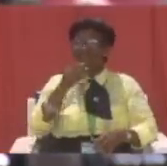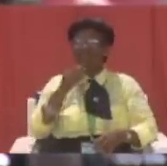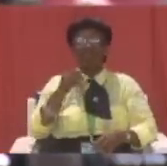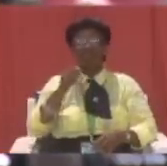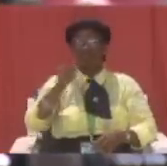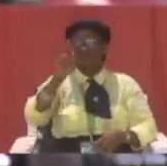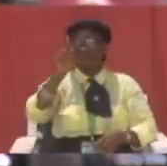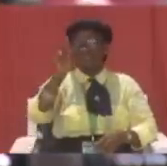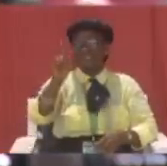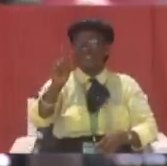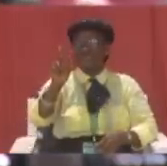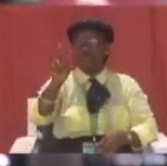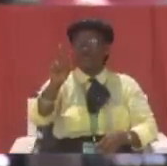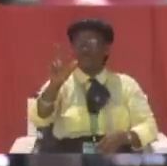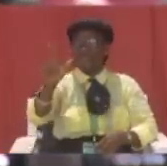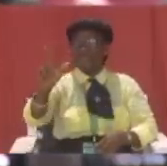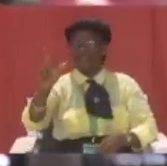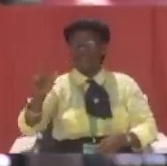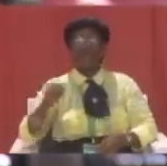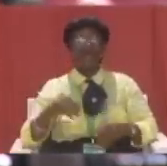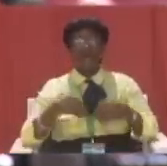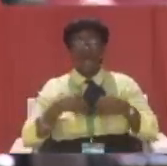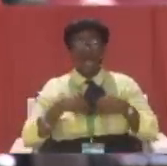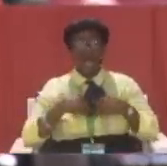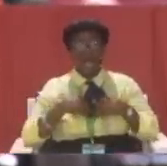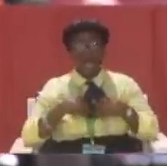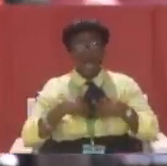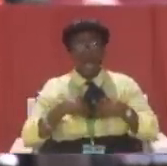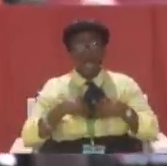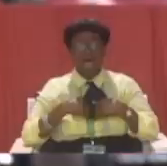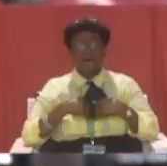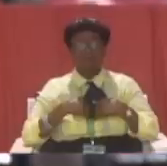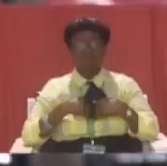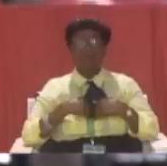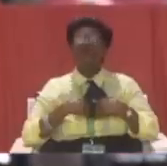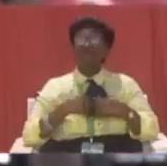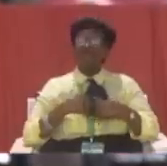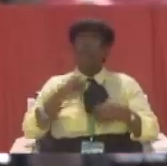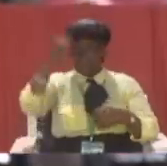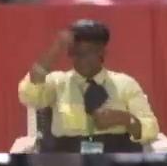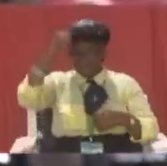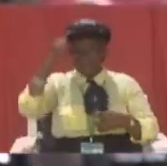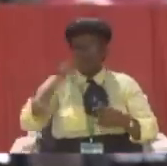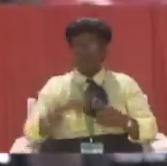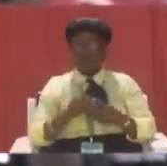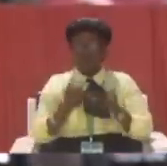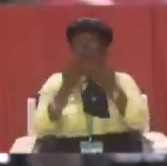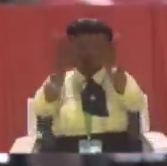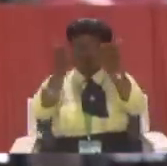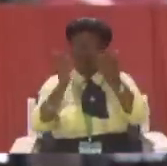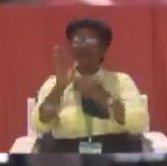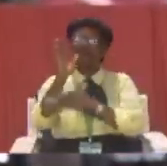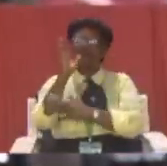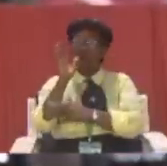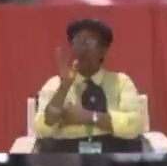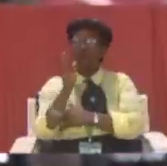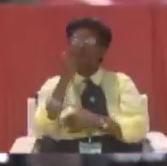had enough sense to offer 1,000 burnt offerings to God.